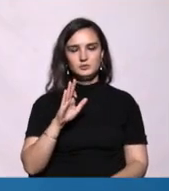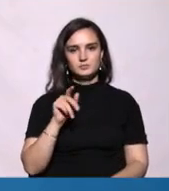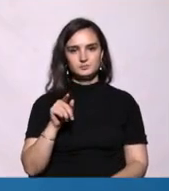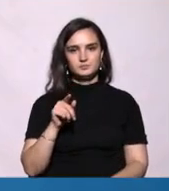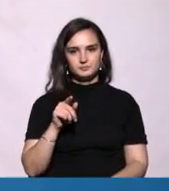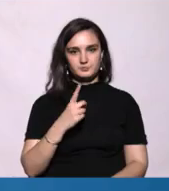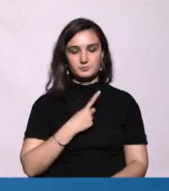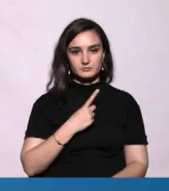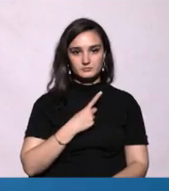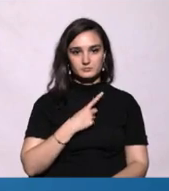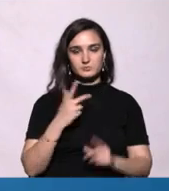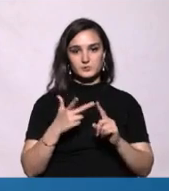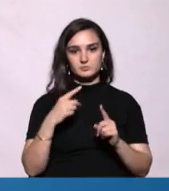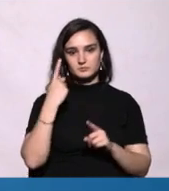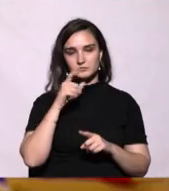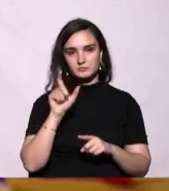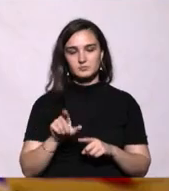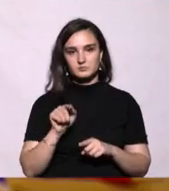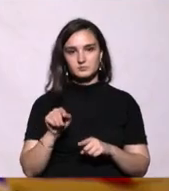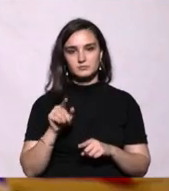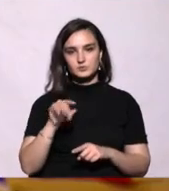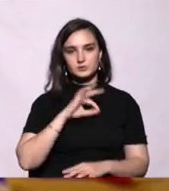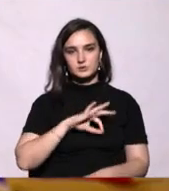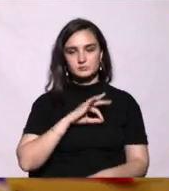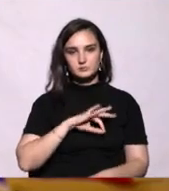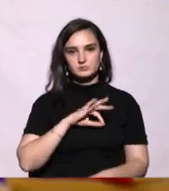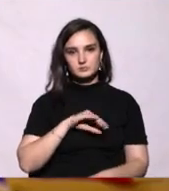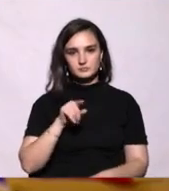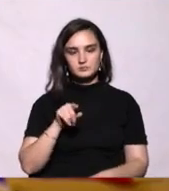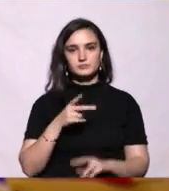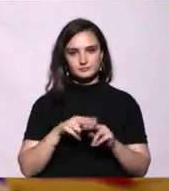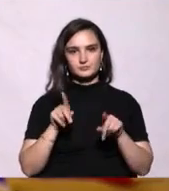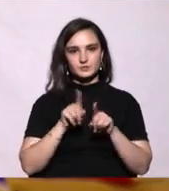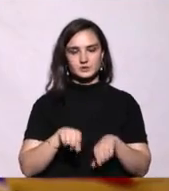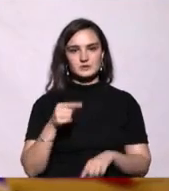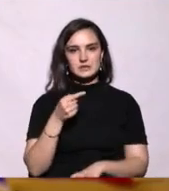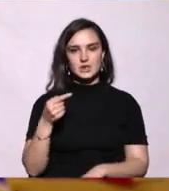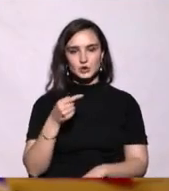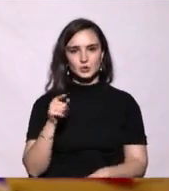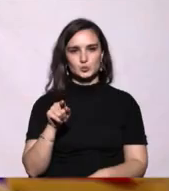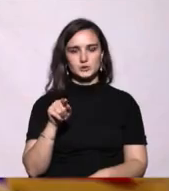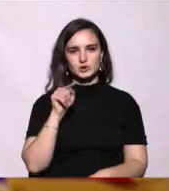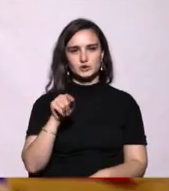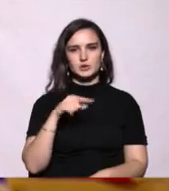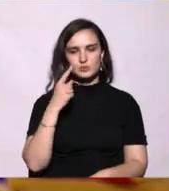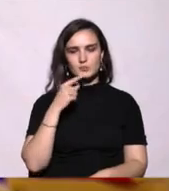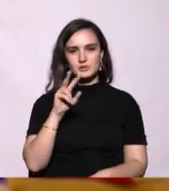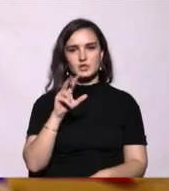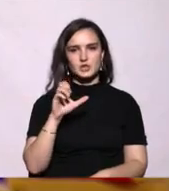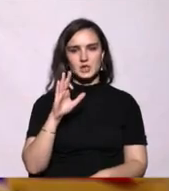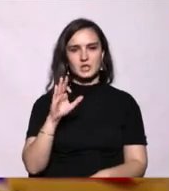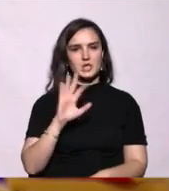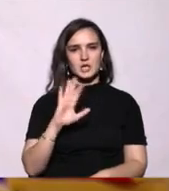singular and third person. So, you use is. And it's also negative. So, you say Jack